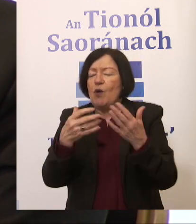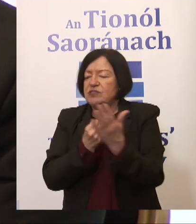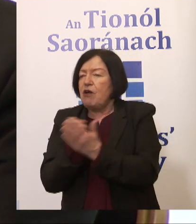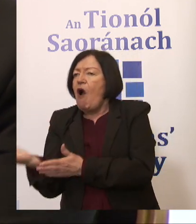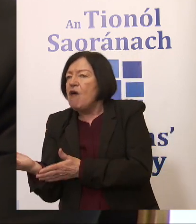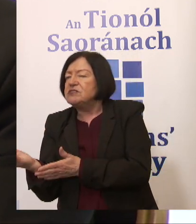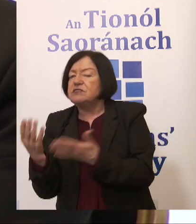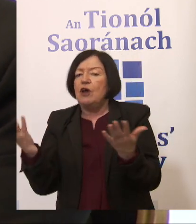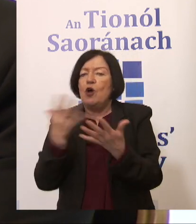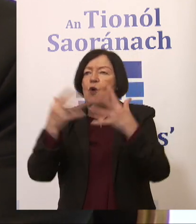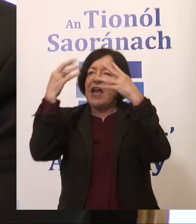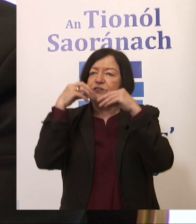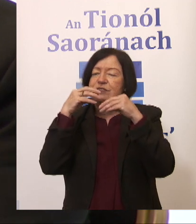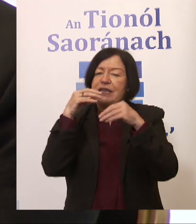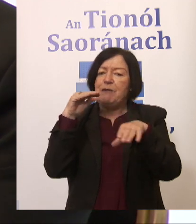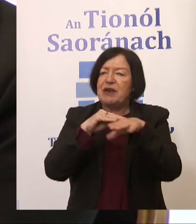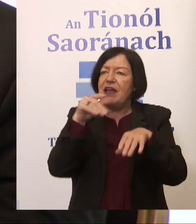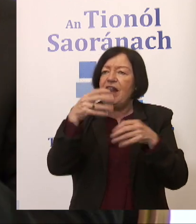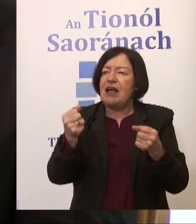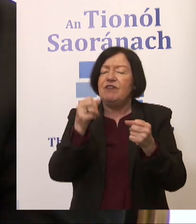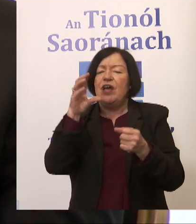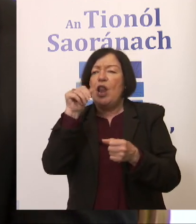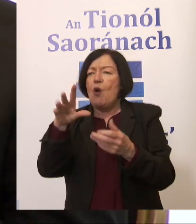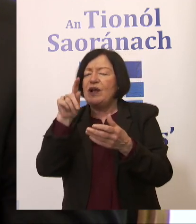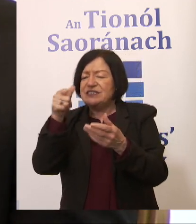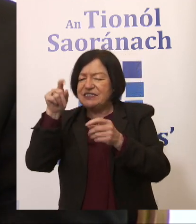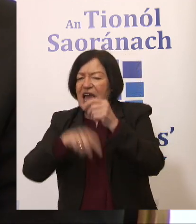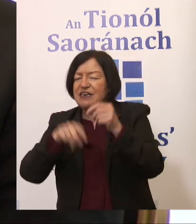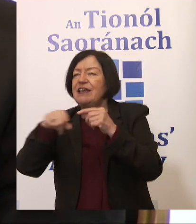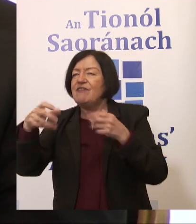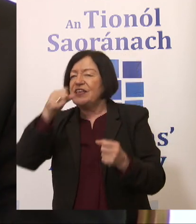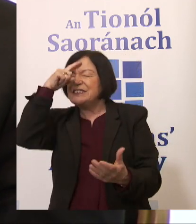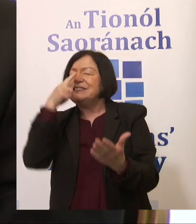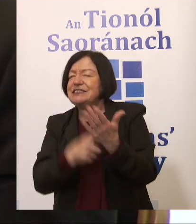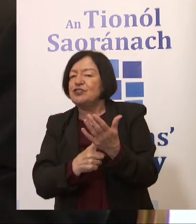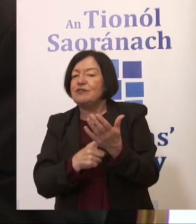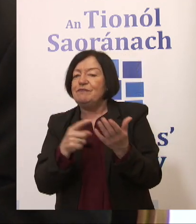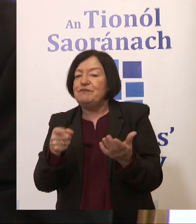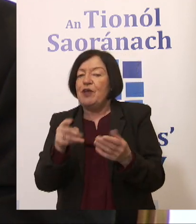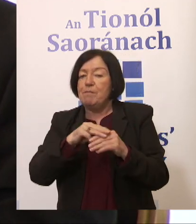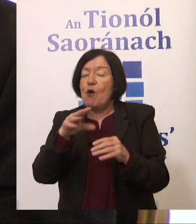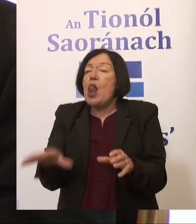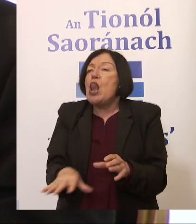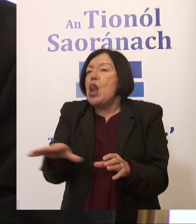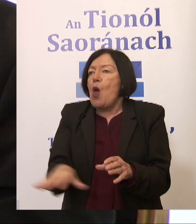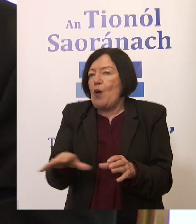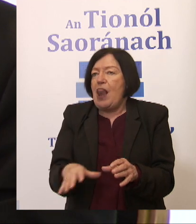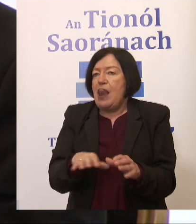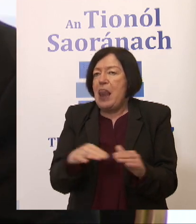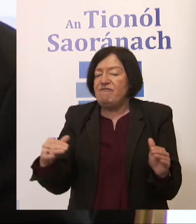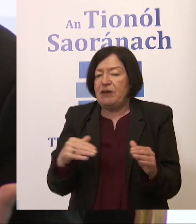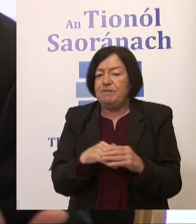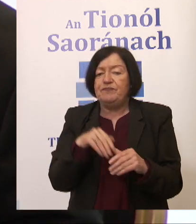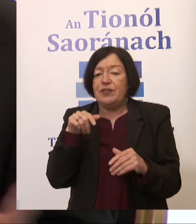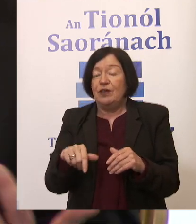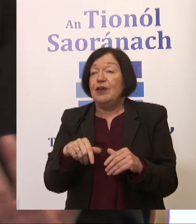of that? What implications does that have in terms of local taxes? So you get sort of that decision making at a more localised level. So that's